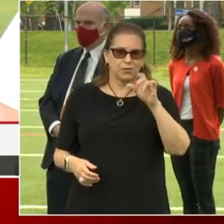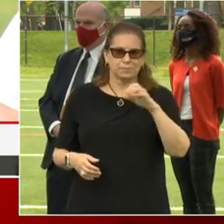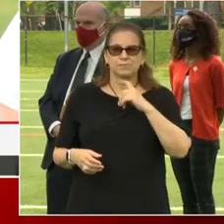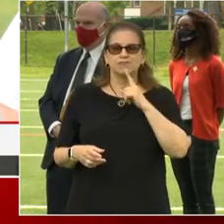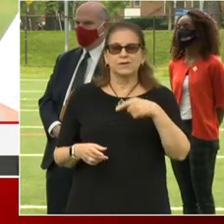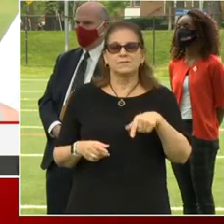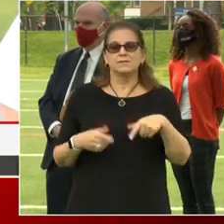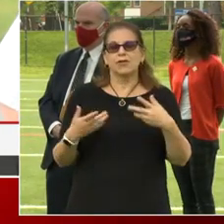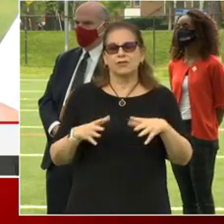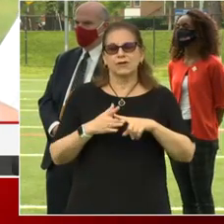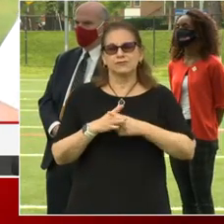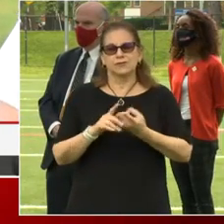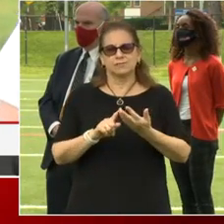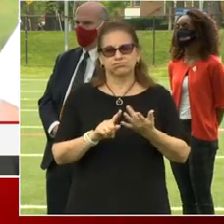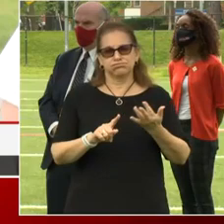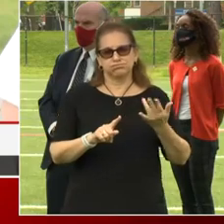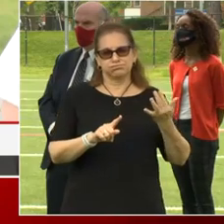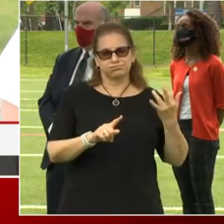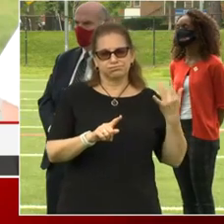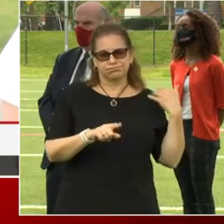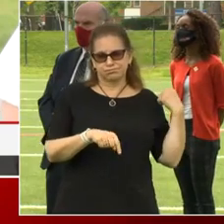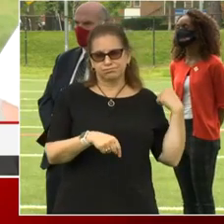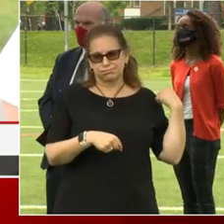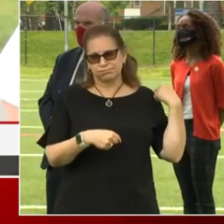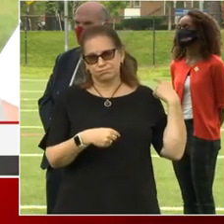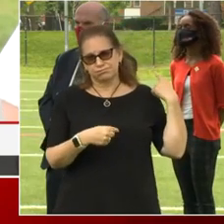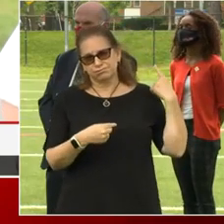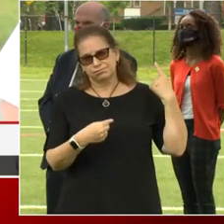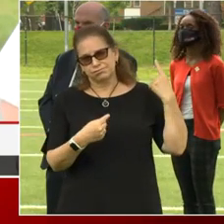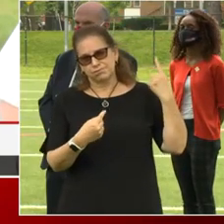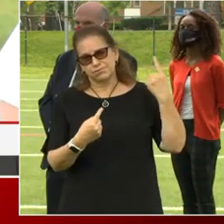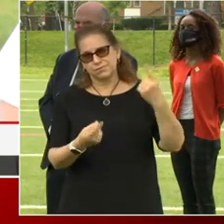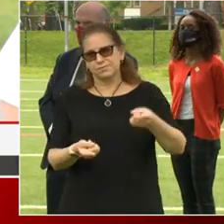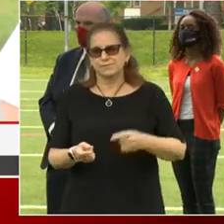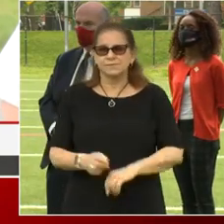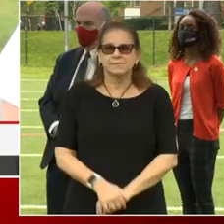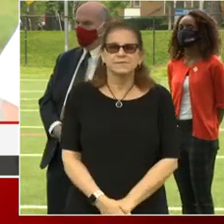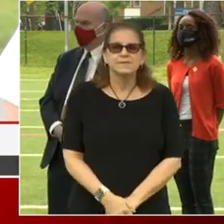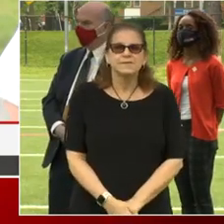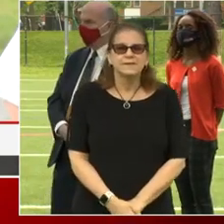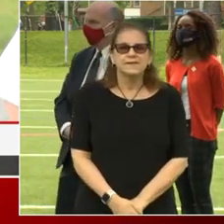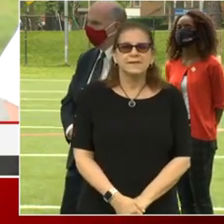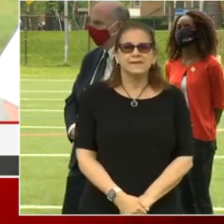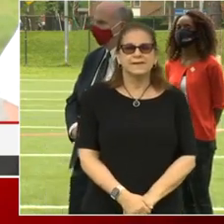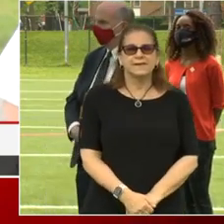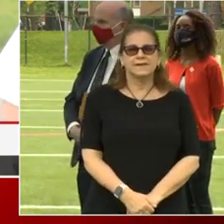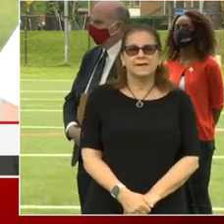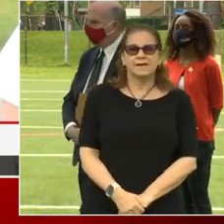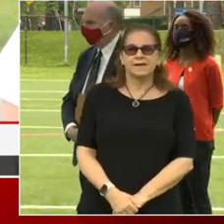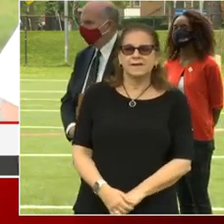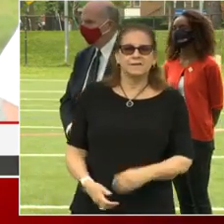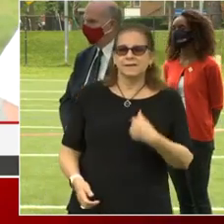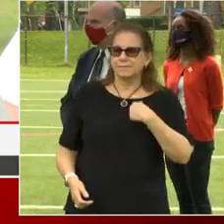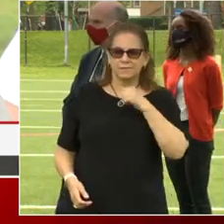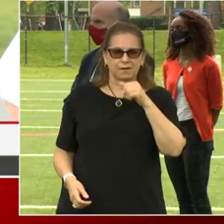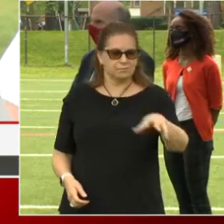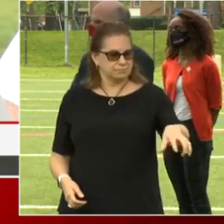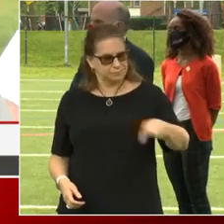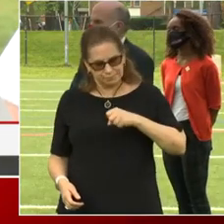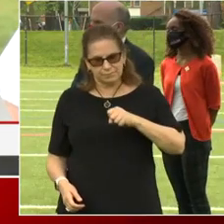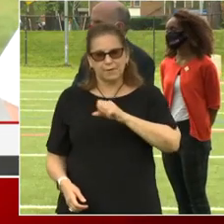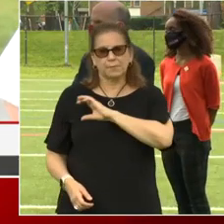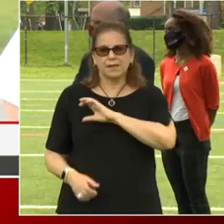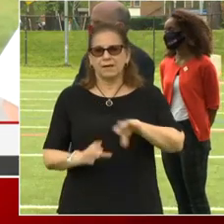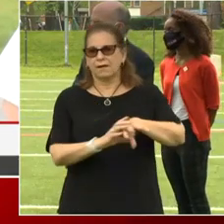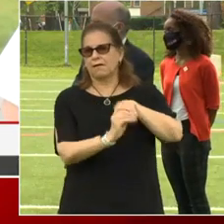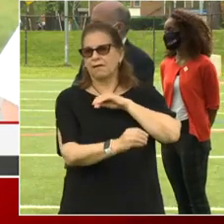now, we don't neglect them. We do not police in those areas. We do not engage community in those areas. Those